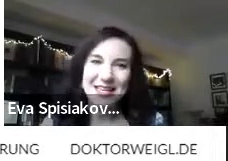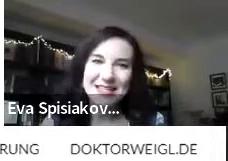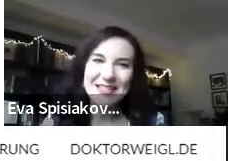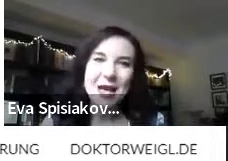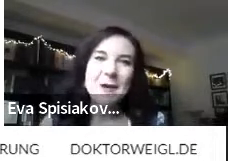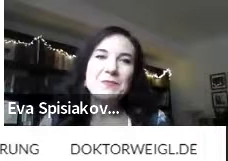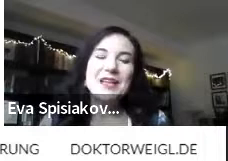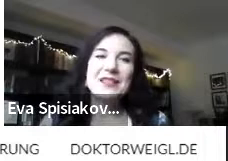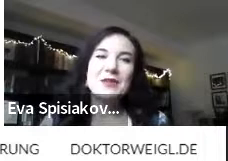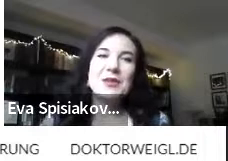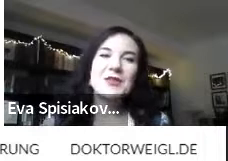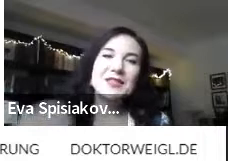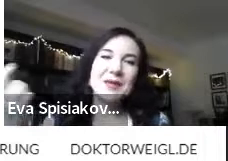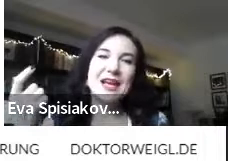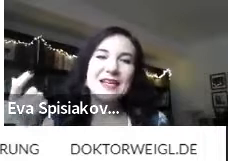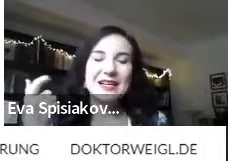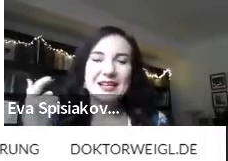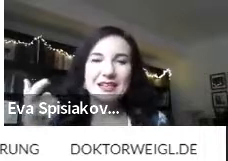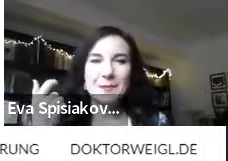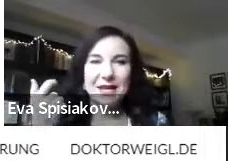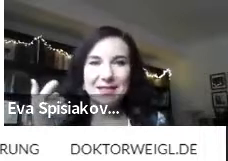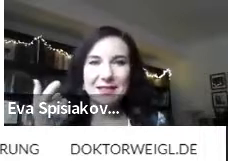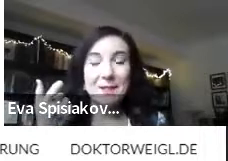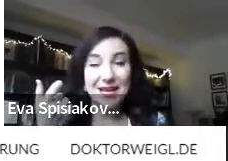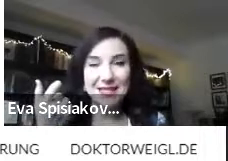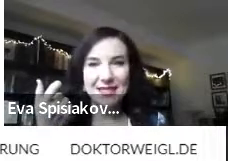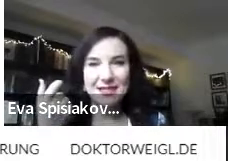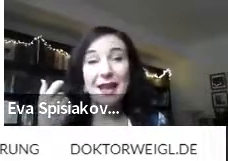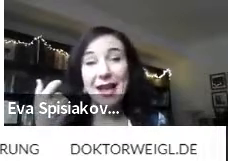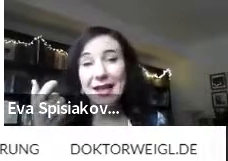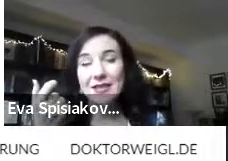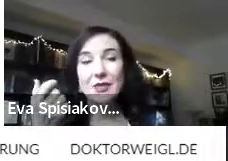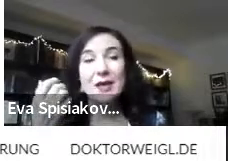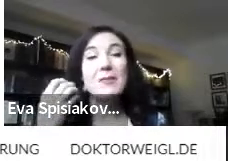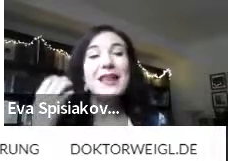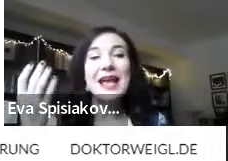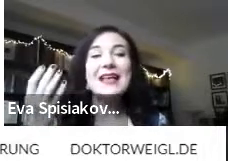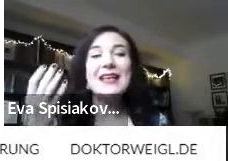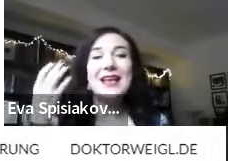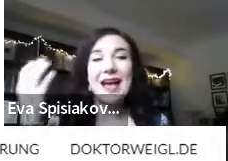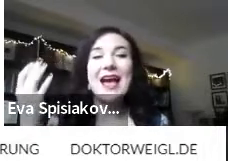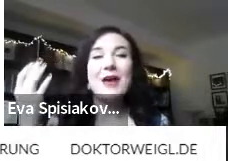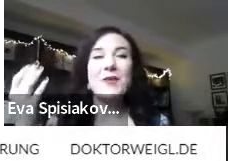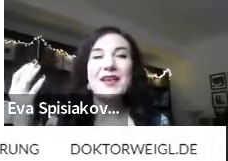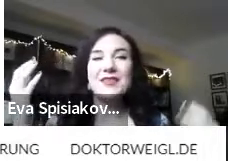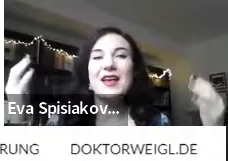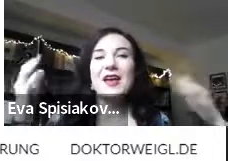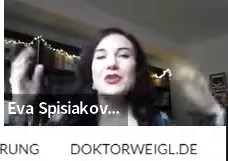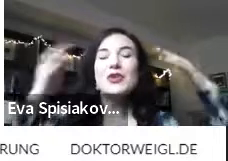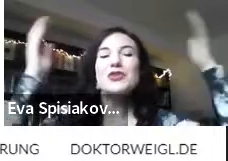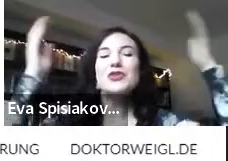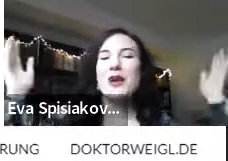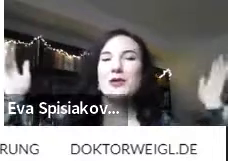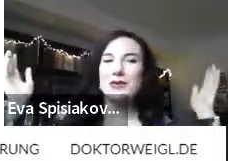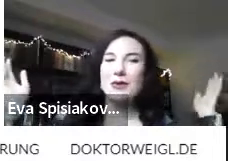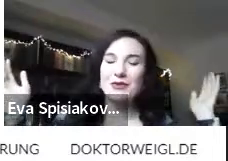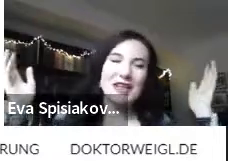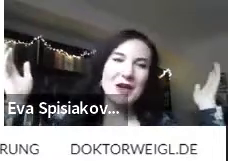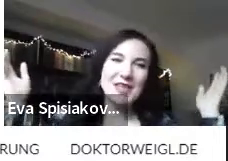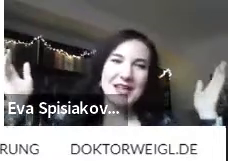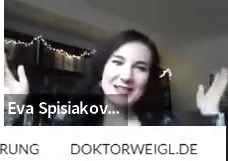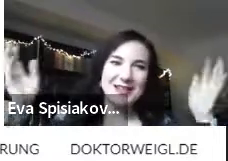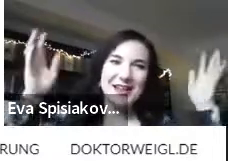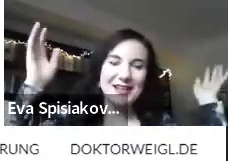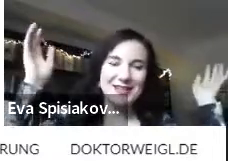greenhouse gases. And the word contaminate here is for pest, and pest is the plague. So they plague the air with huge amounts